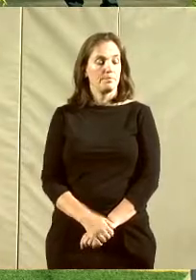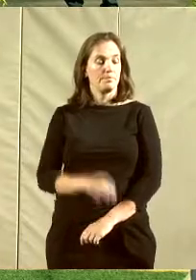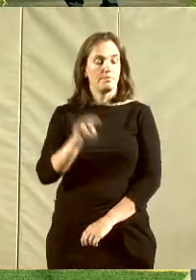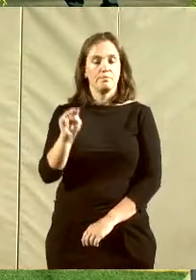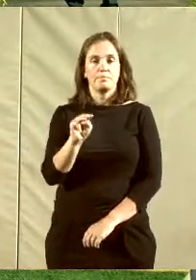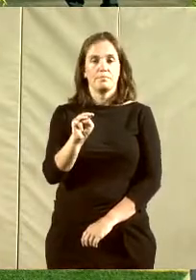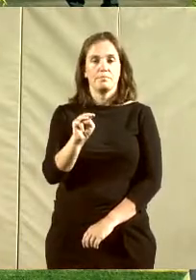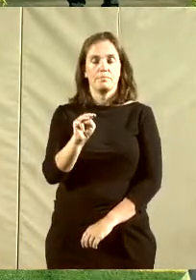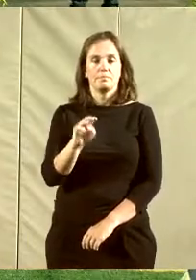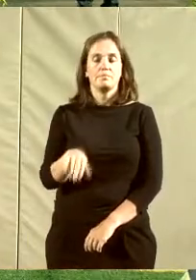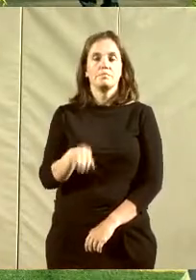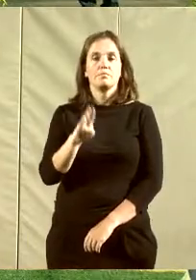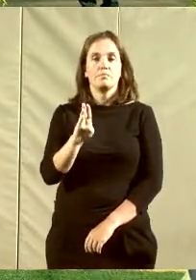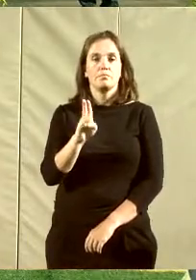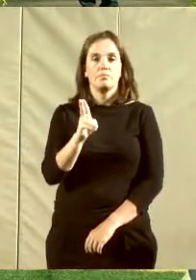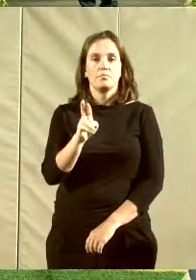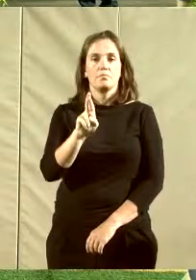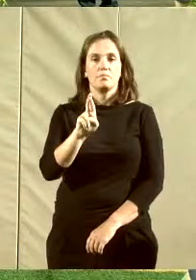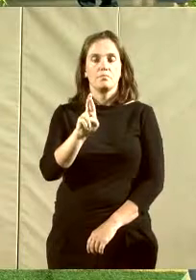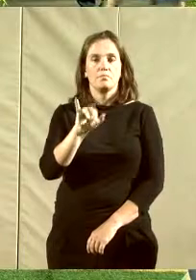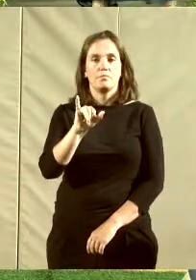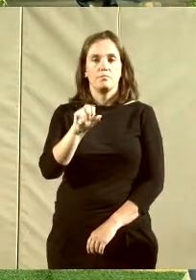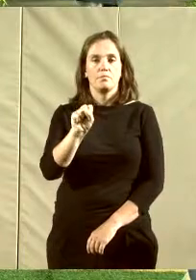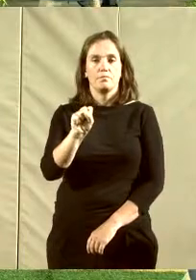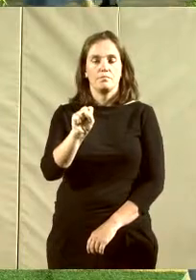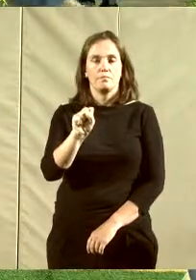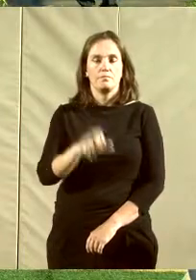Madison Ann Burris.